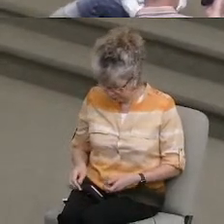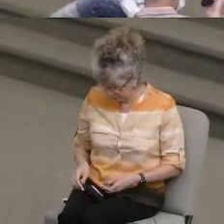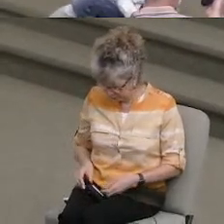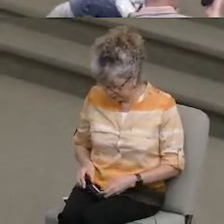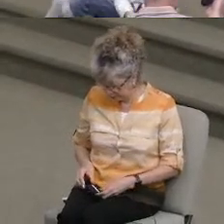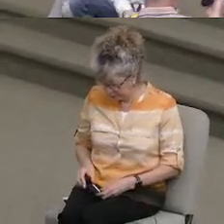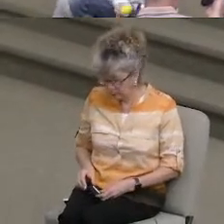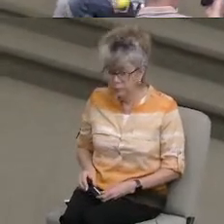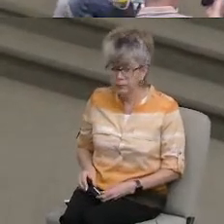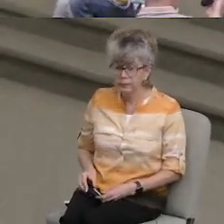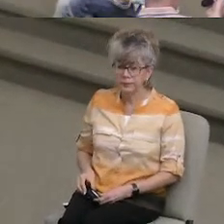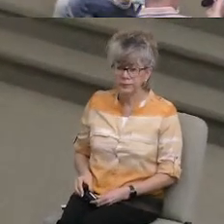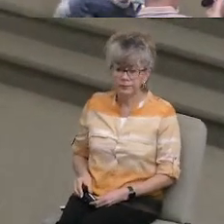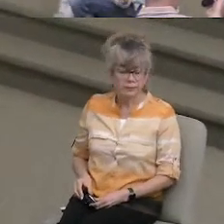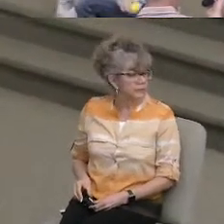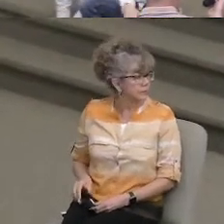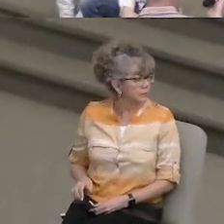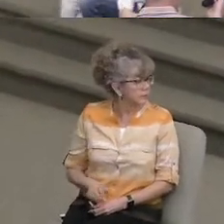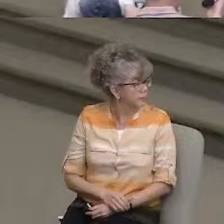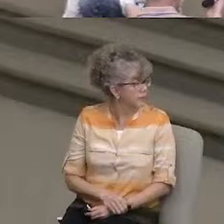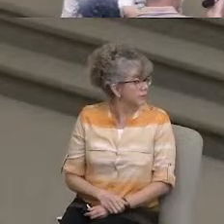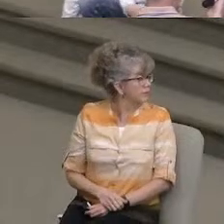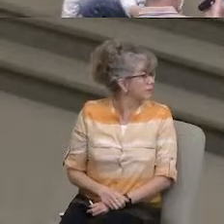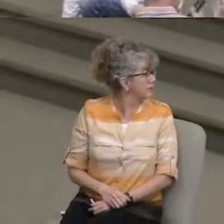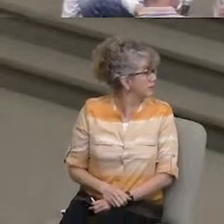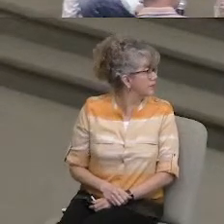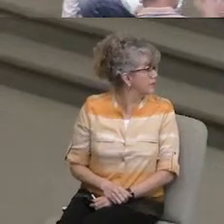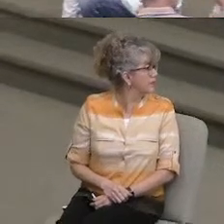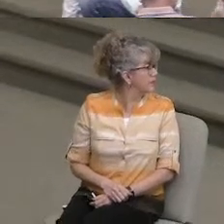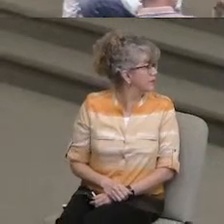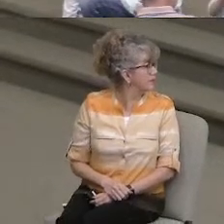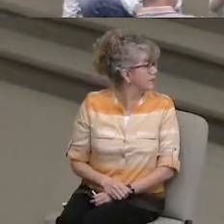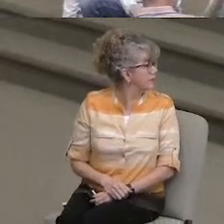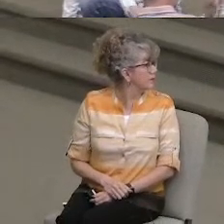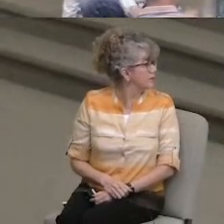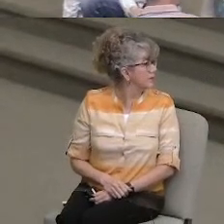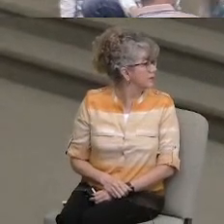does the will of God lives